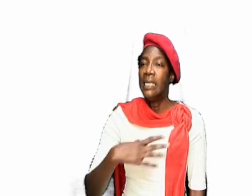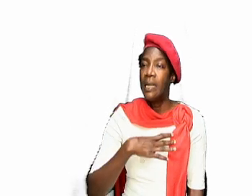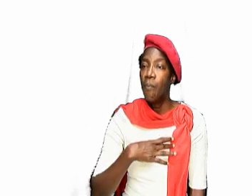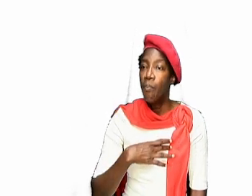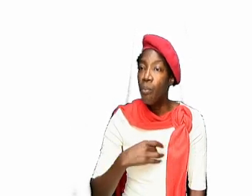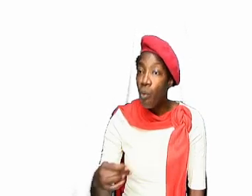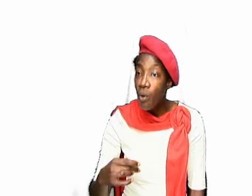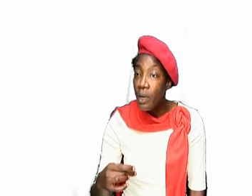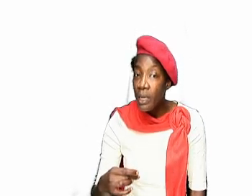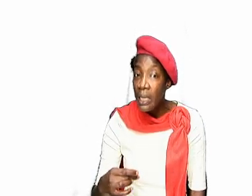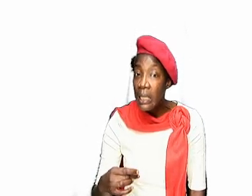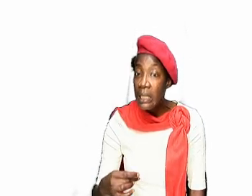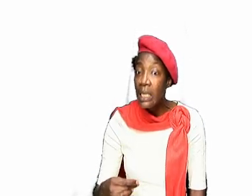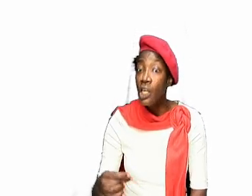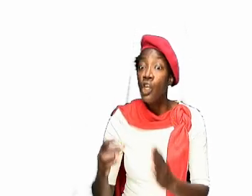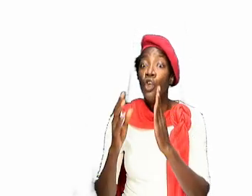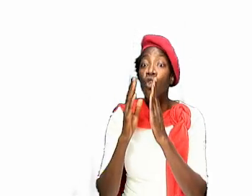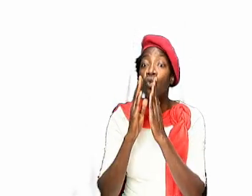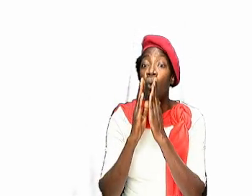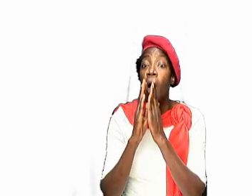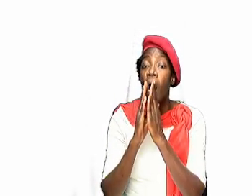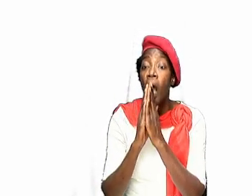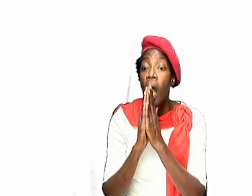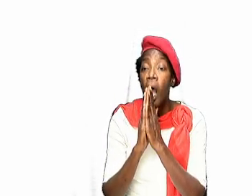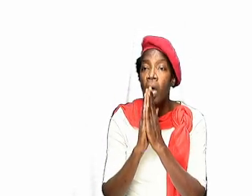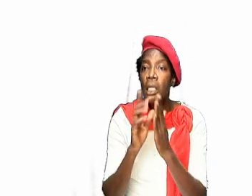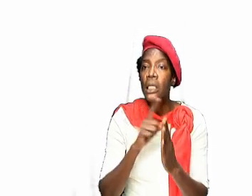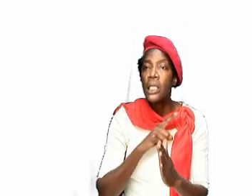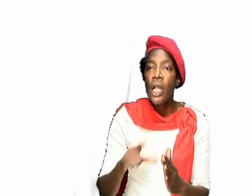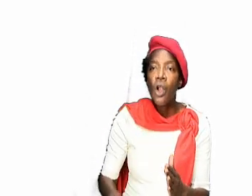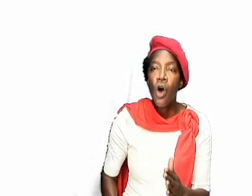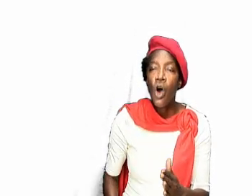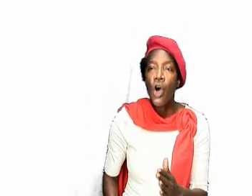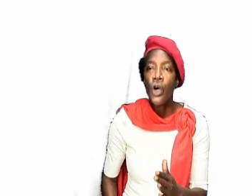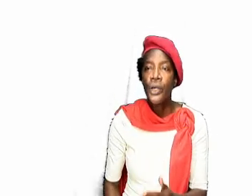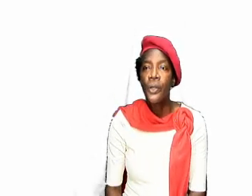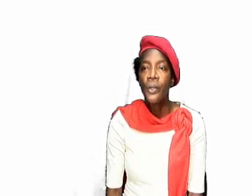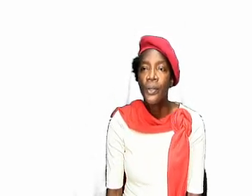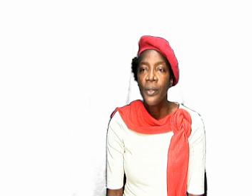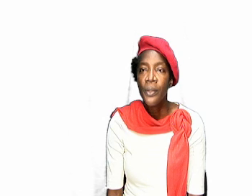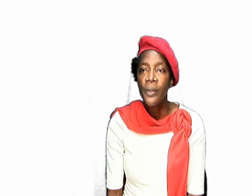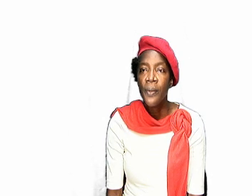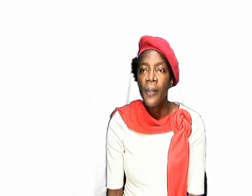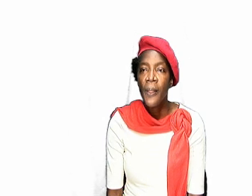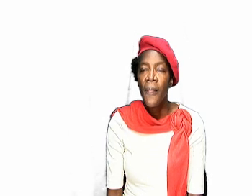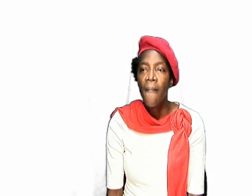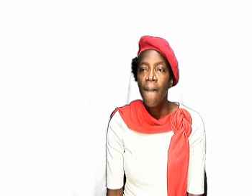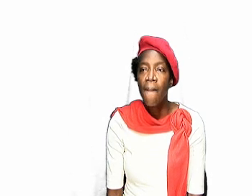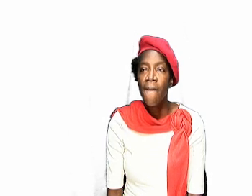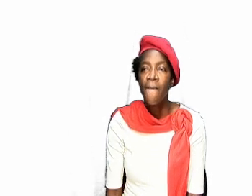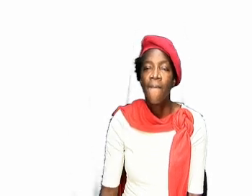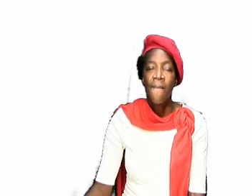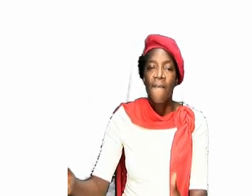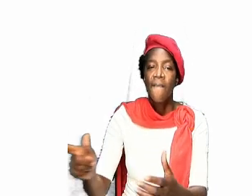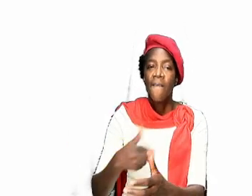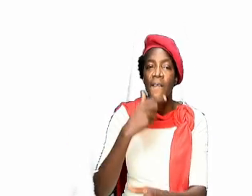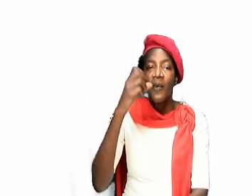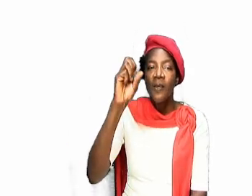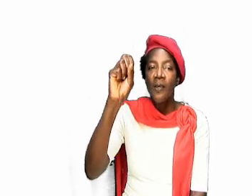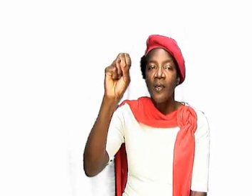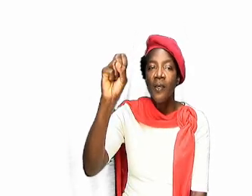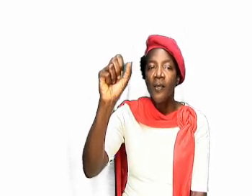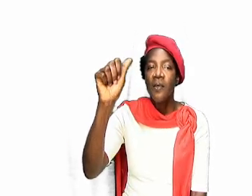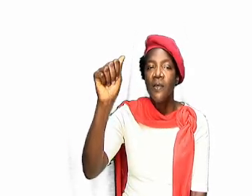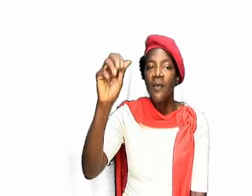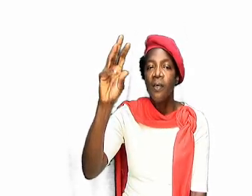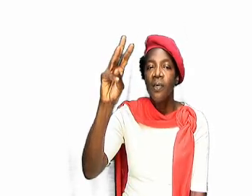inquire of the Lord. So the first record of David inquiring of the Lord is found in 1 Samuel chapter